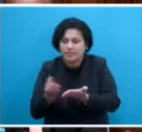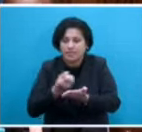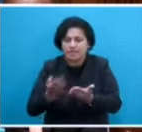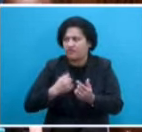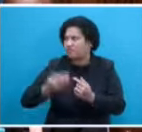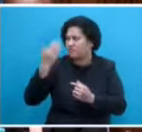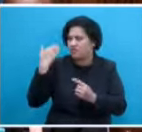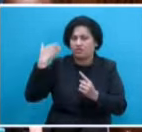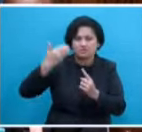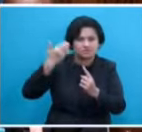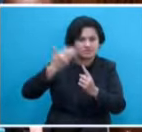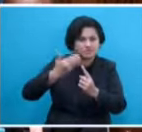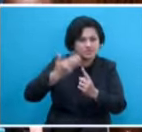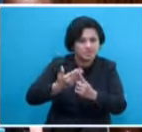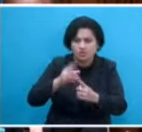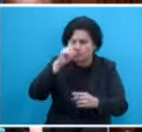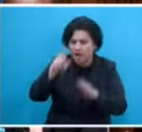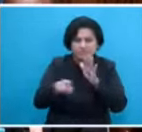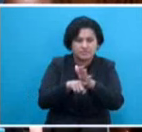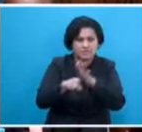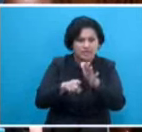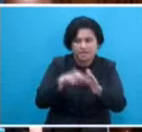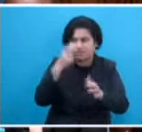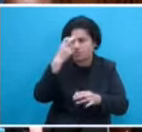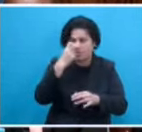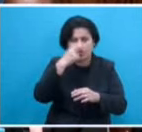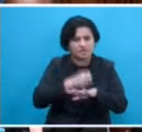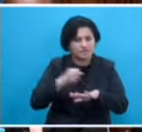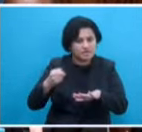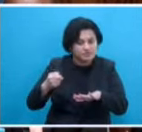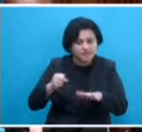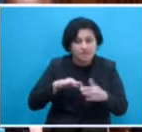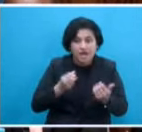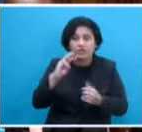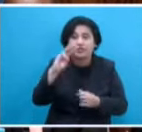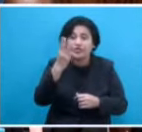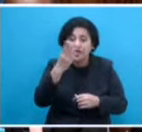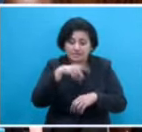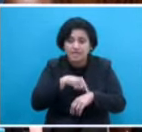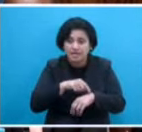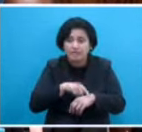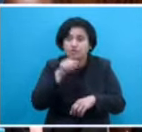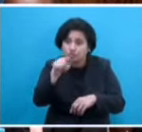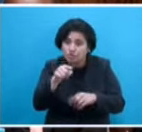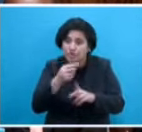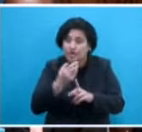cannot always blame previous governments for. You are in the third term of your government. You are the previous